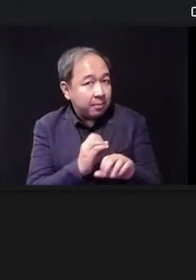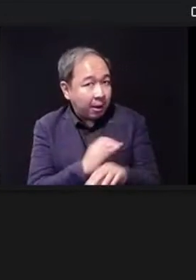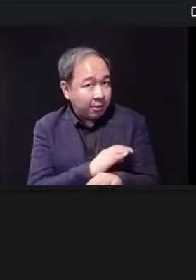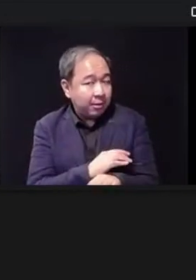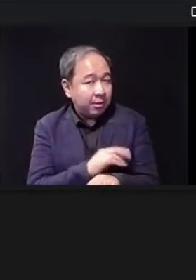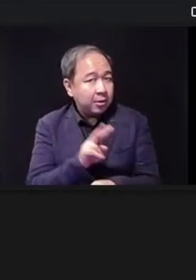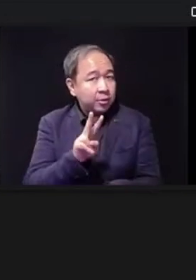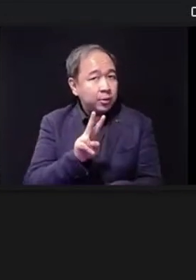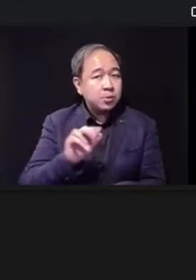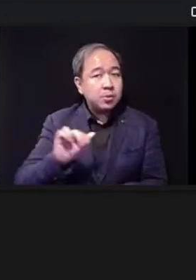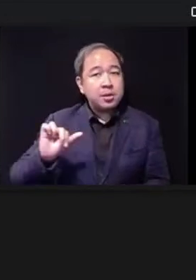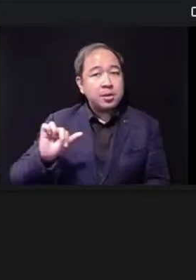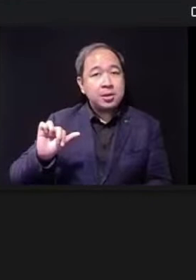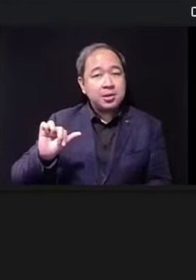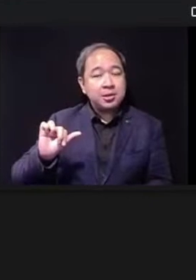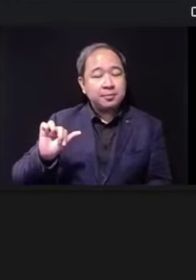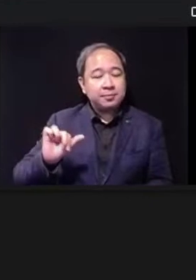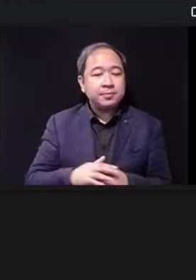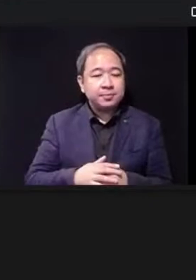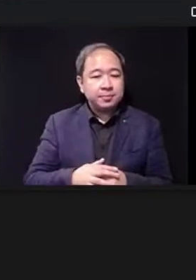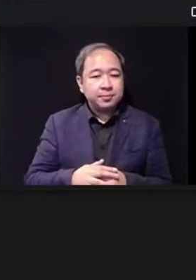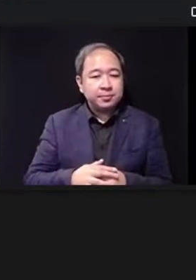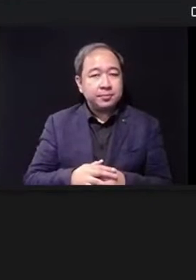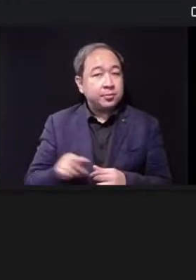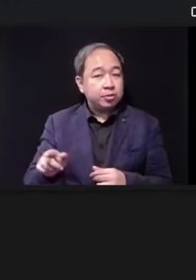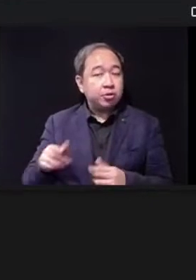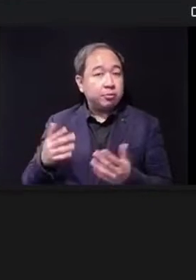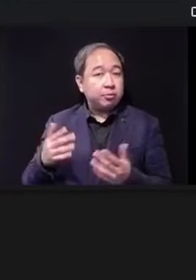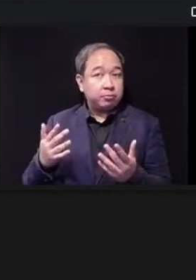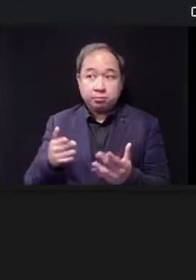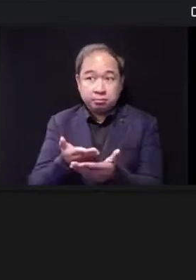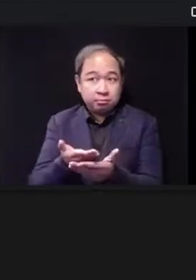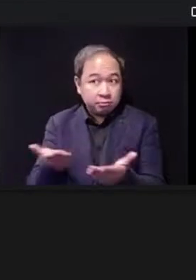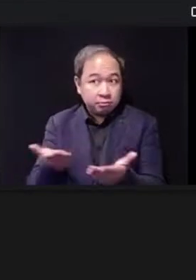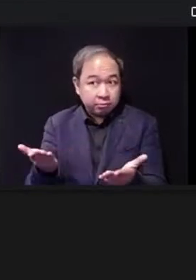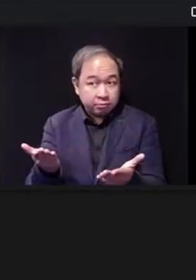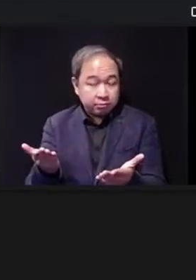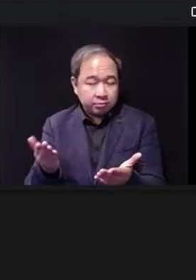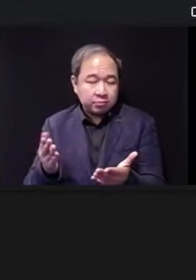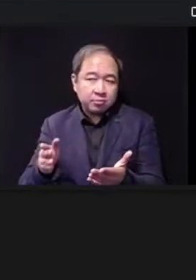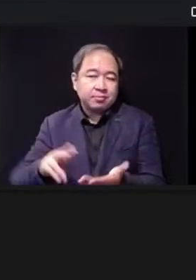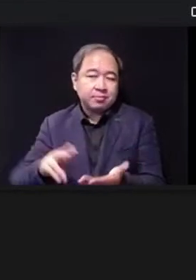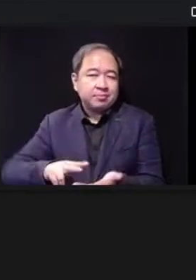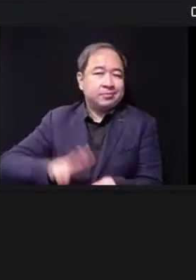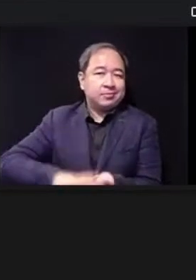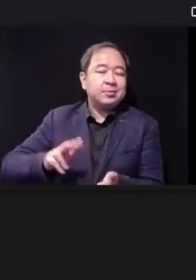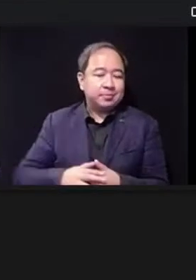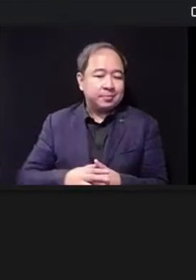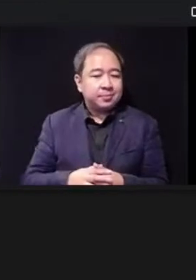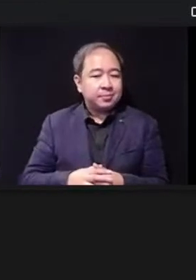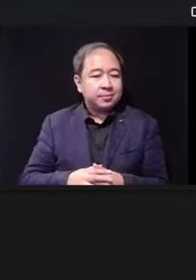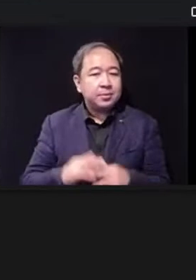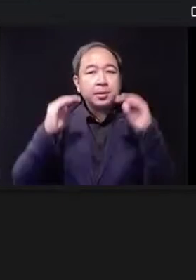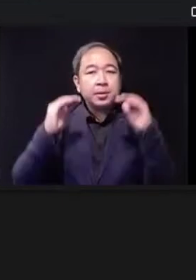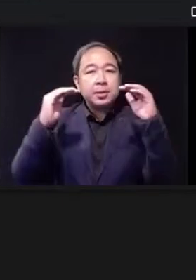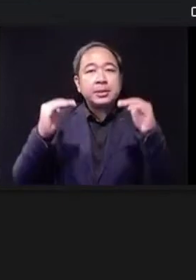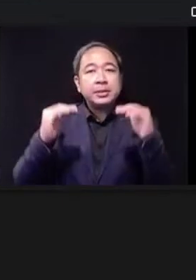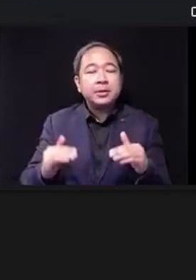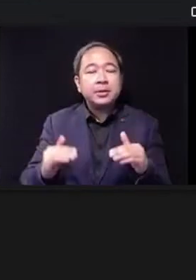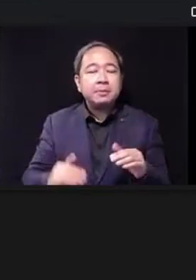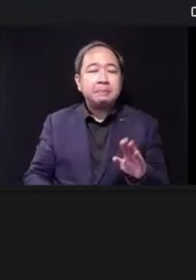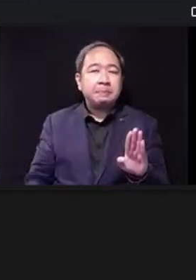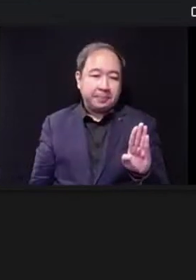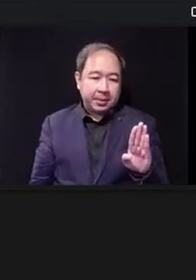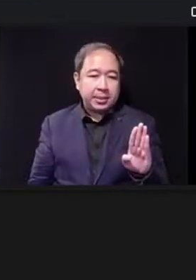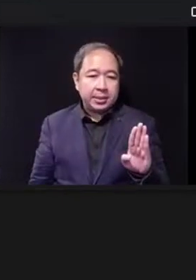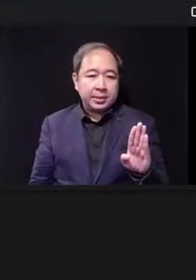this part of this is adopted, 2A. We go to 2B, and this is just